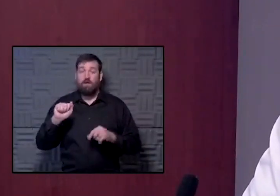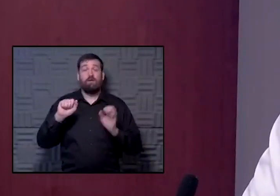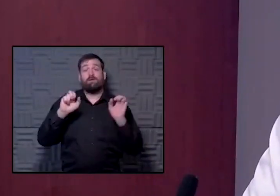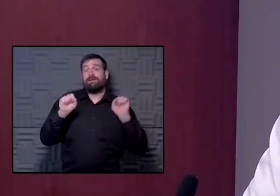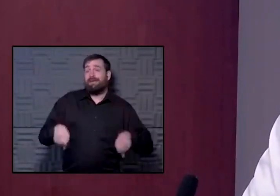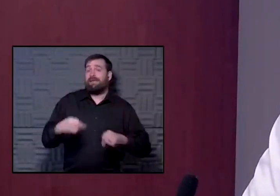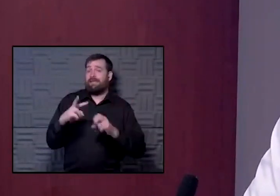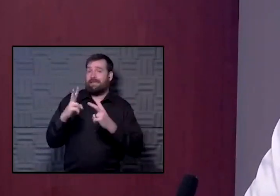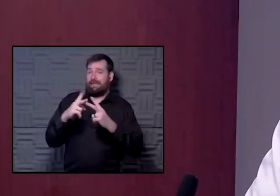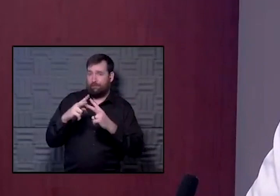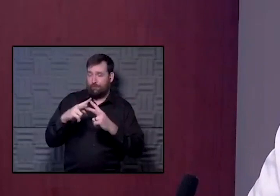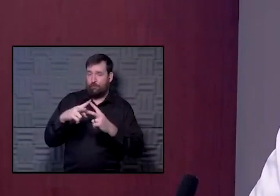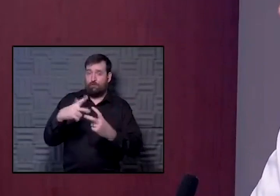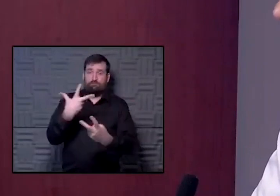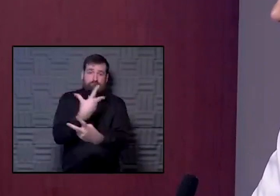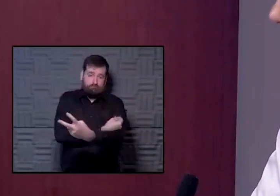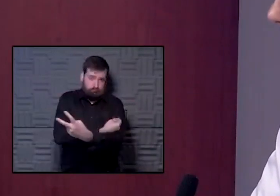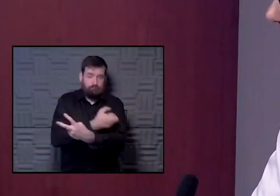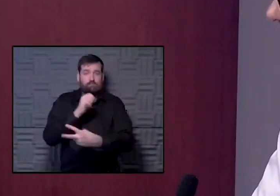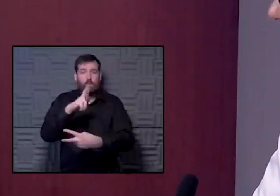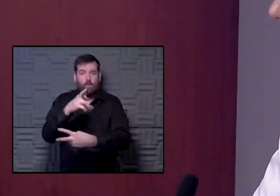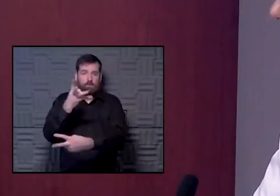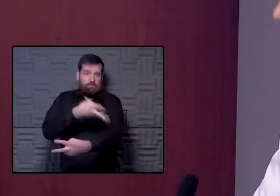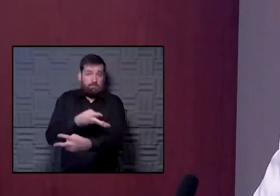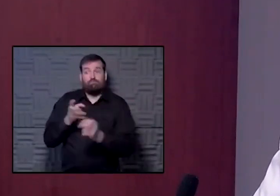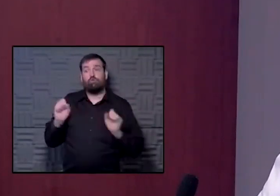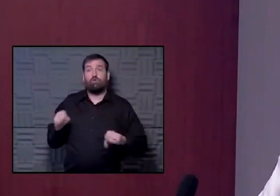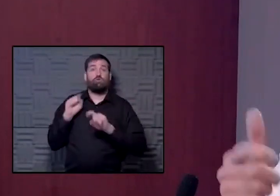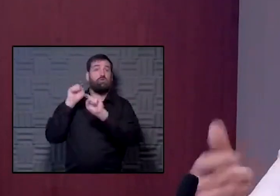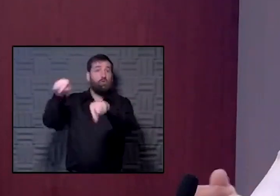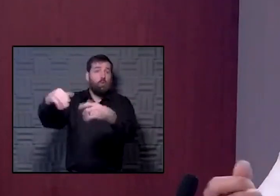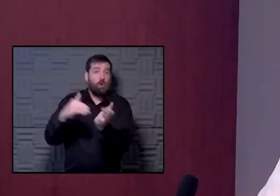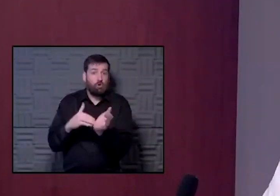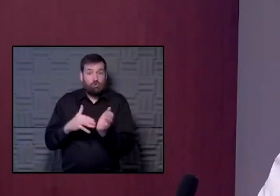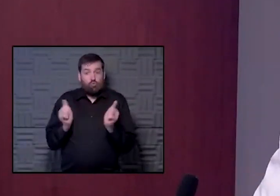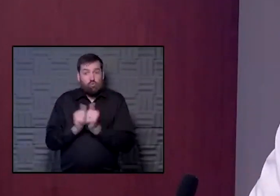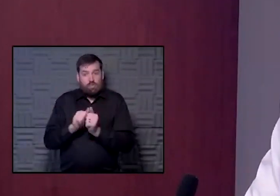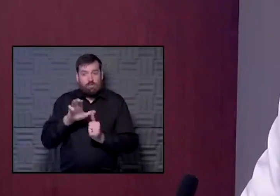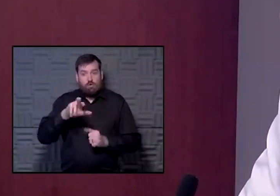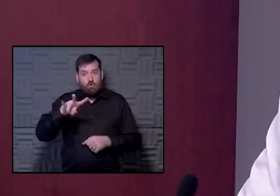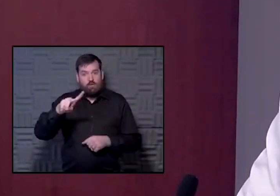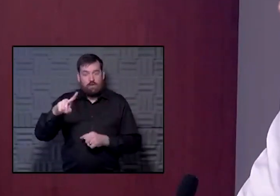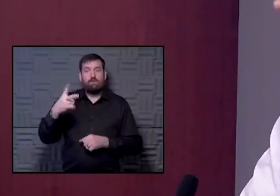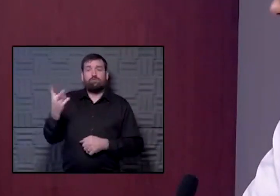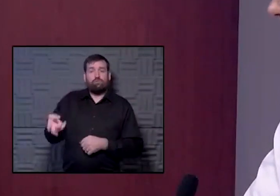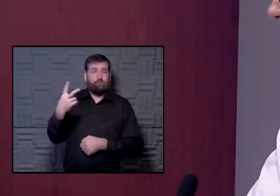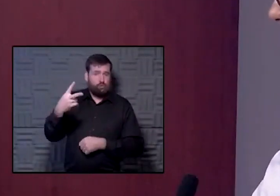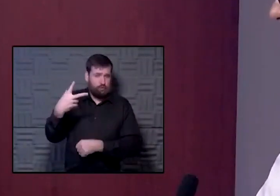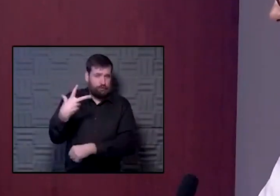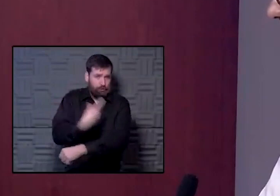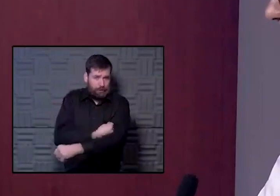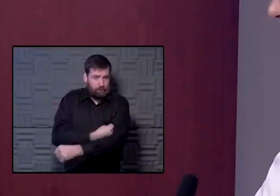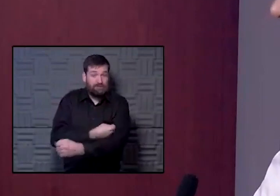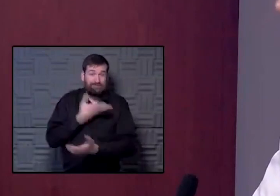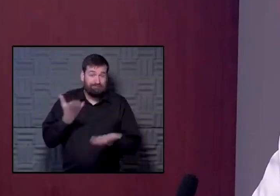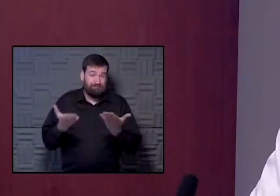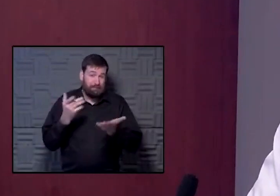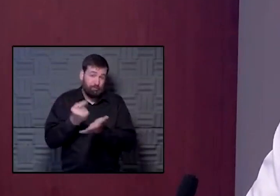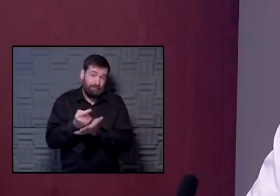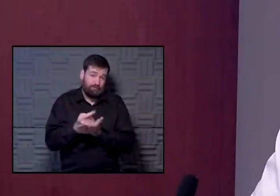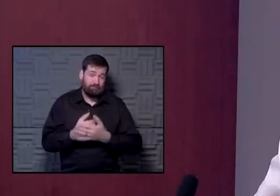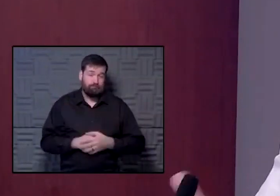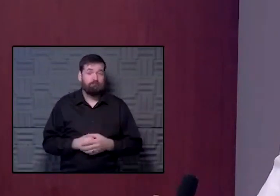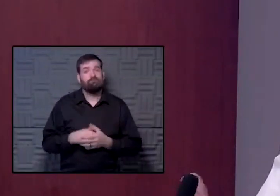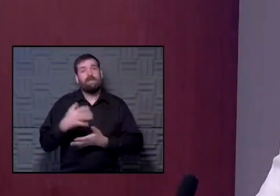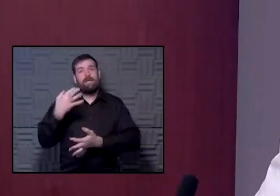could, if this works, you could go to your doctor's office with COVID, get 2 injections, and you'd be, potentially treated that way,